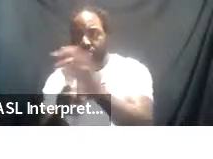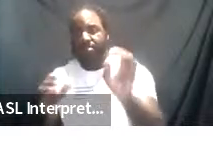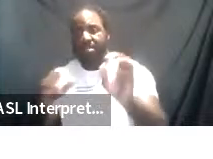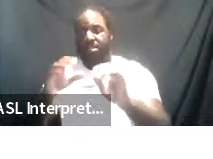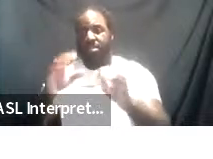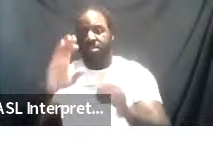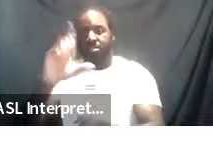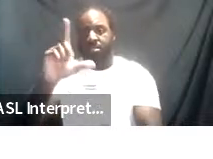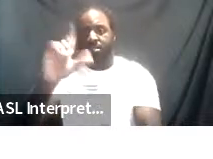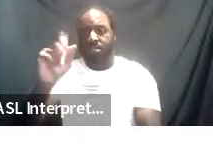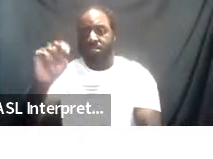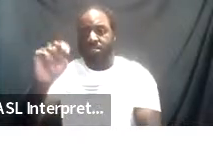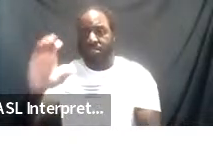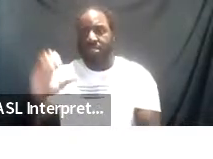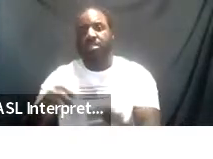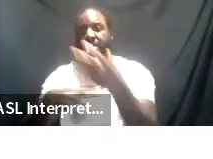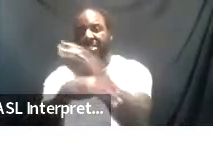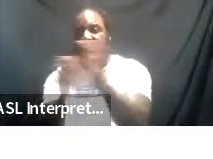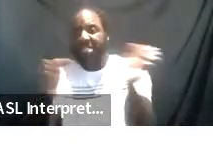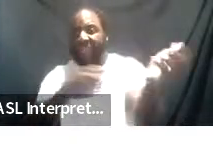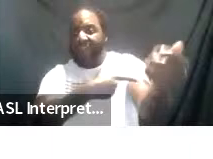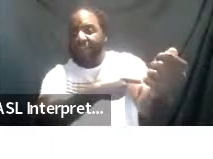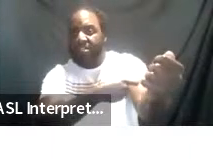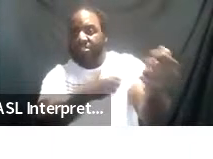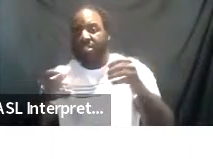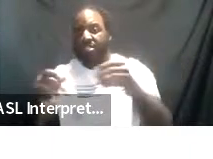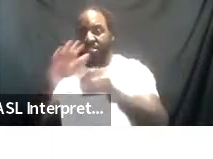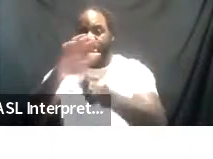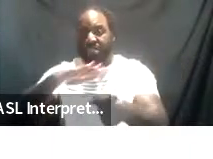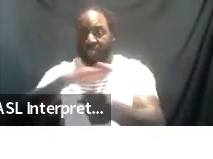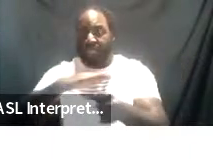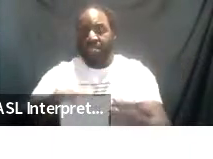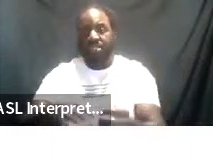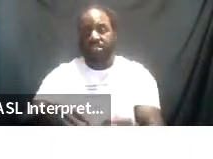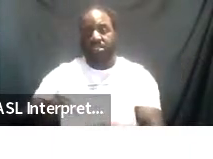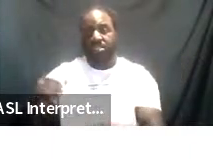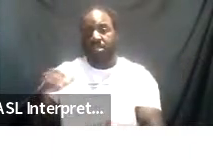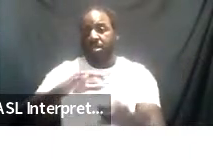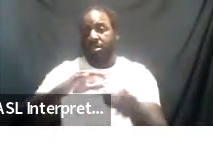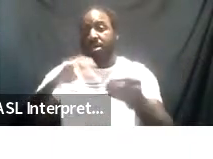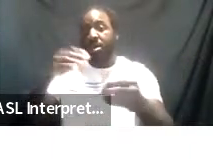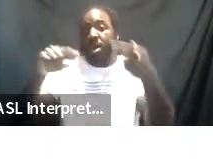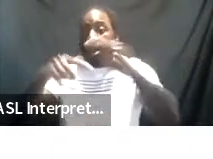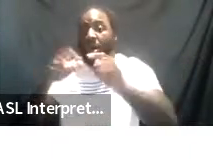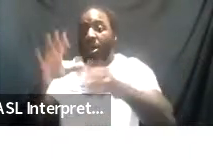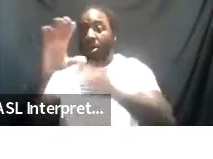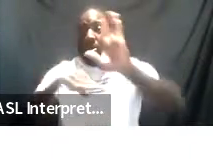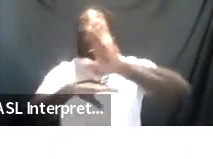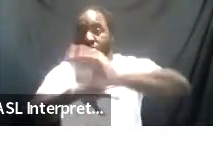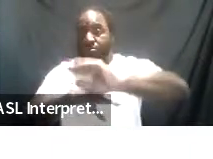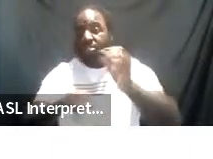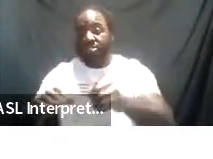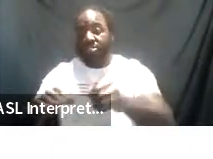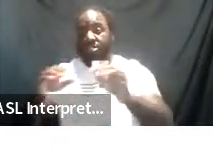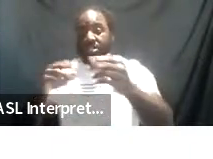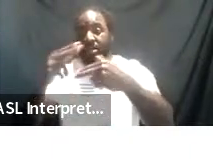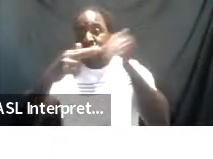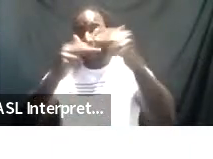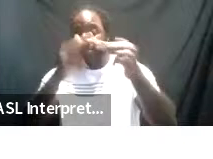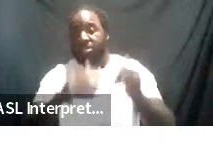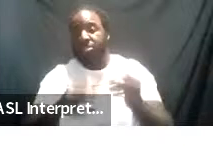safe injection sites, various harm reduction facilities. Right now, they are